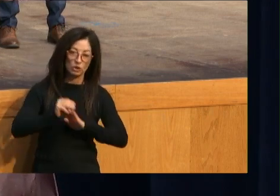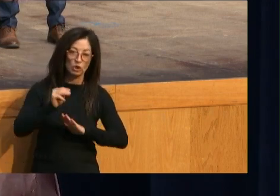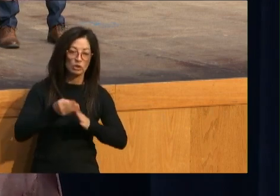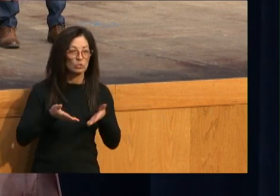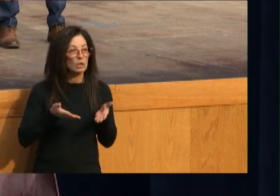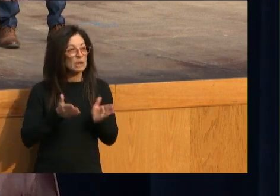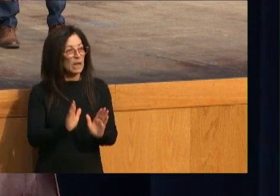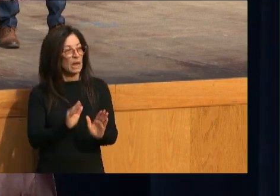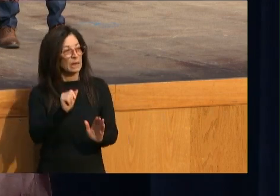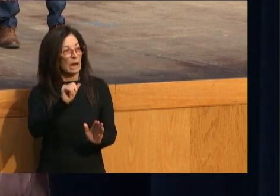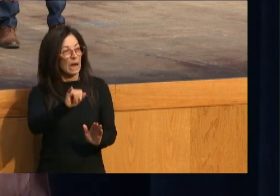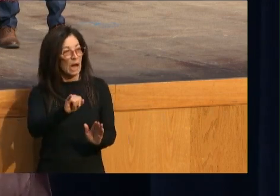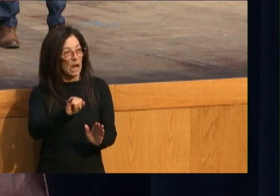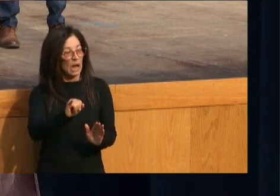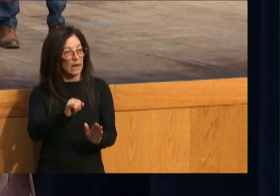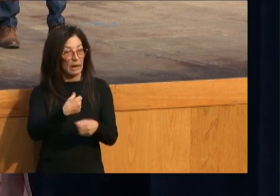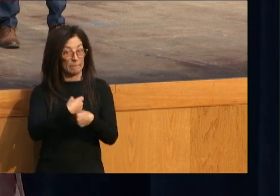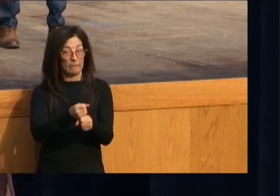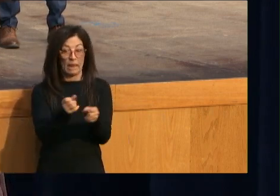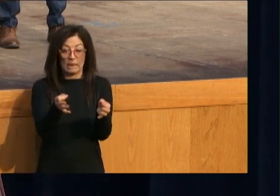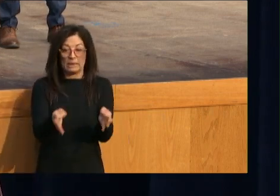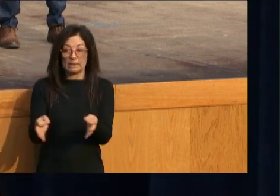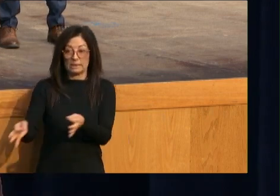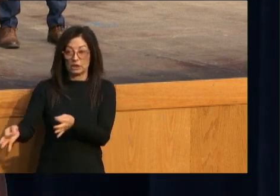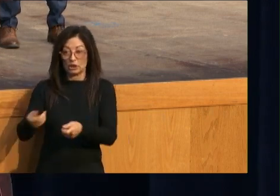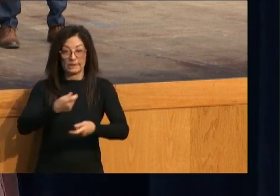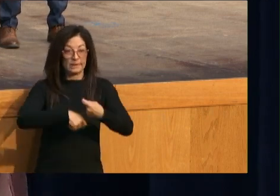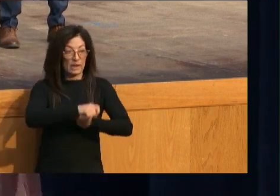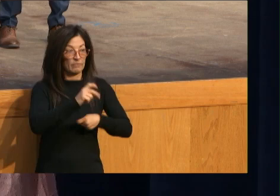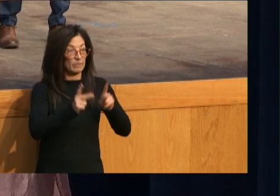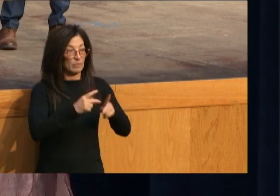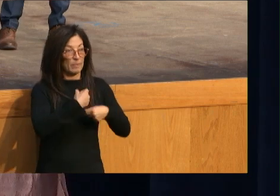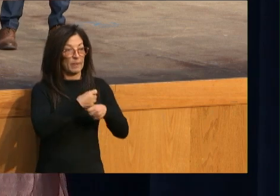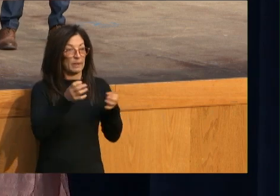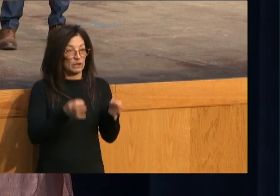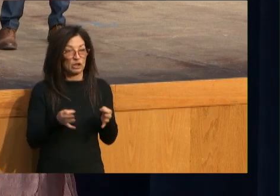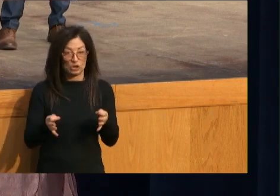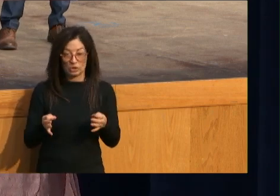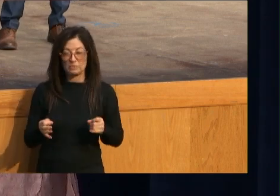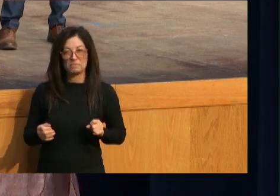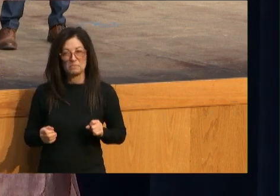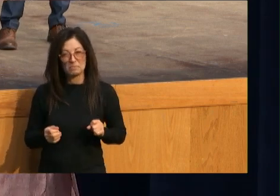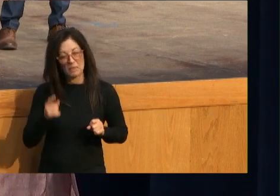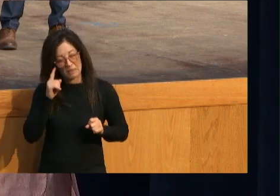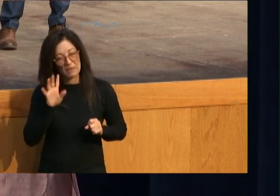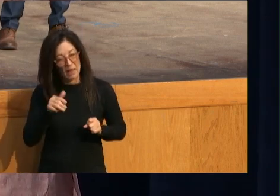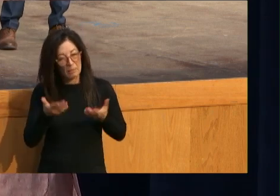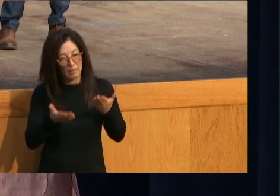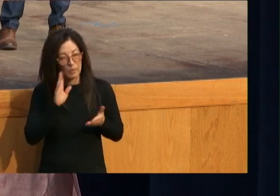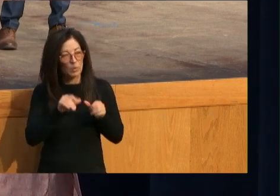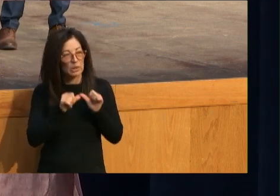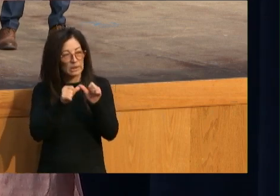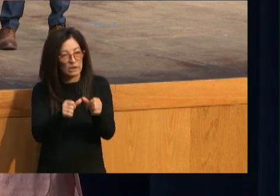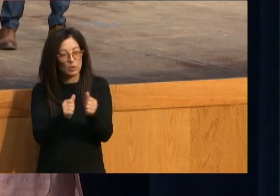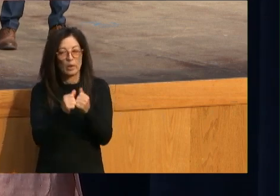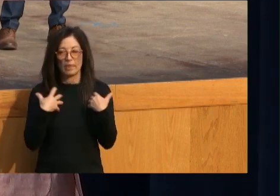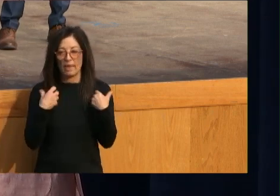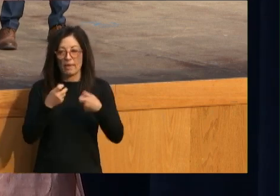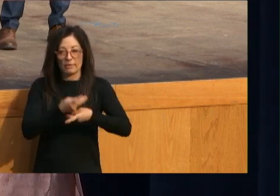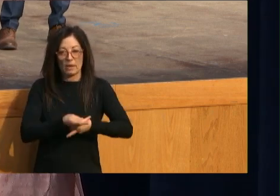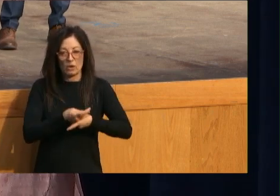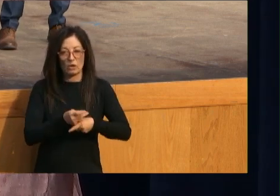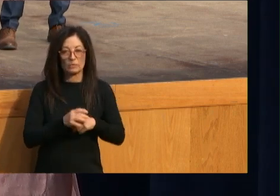let AI make decisions in lieu of people. And I think that is likely to continue in healthcare. It's